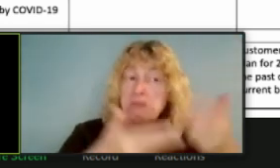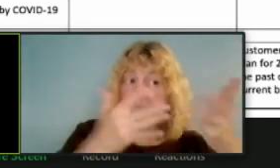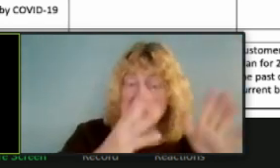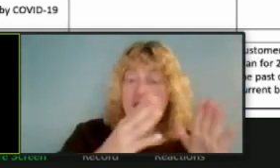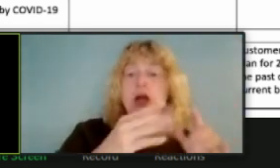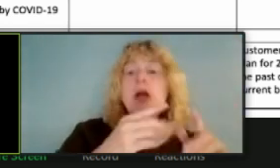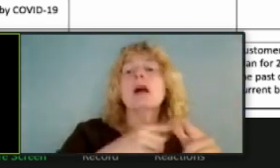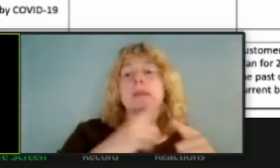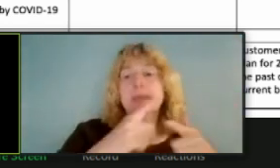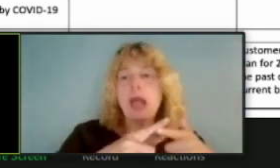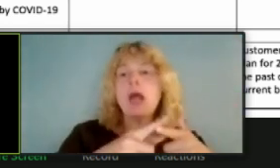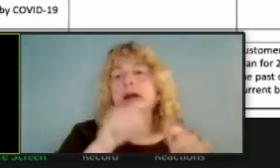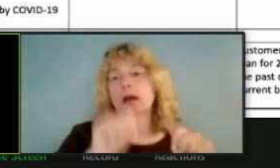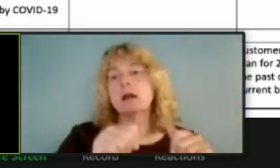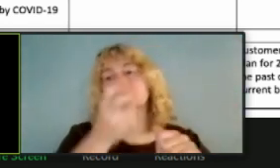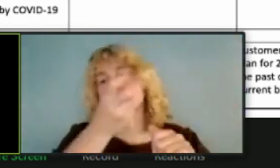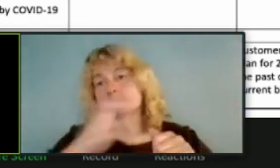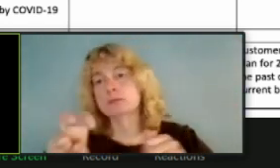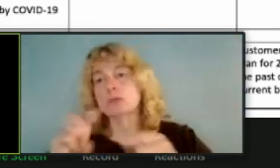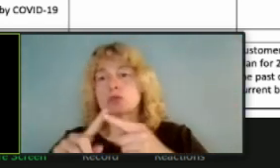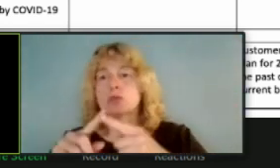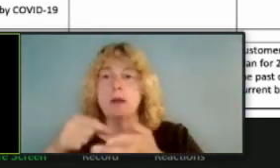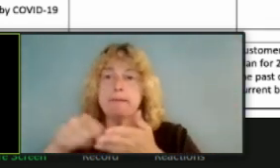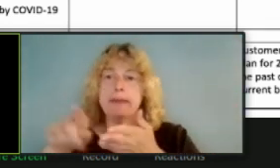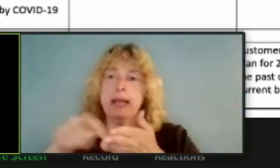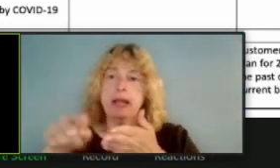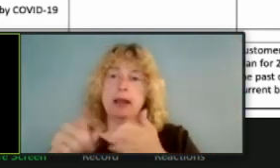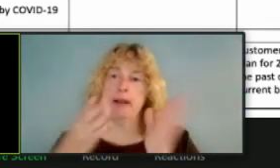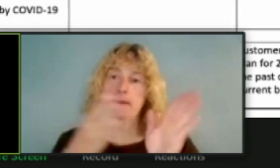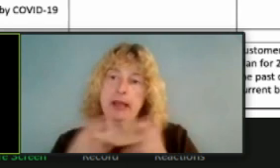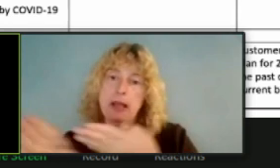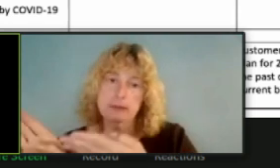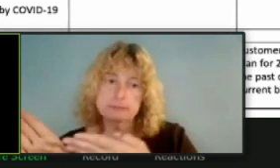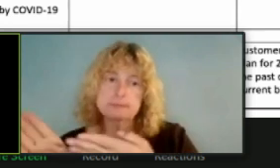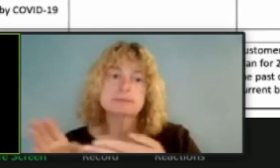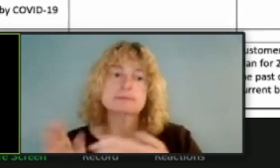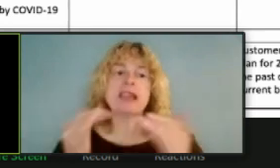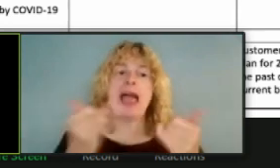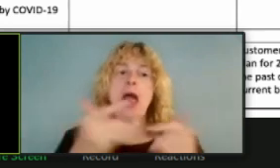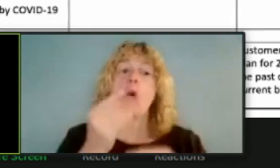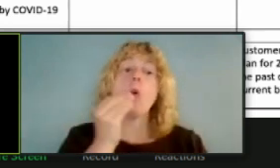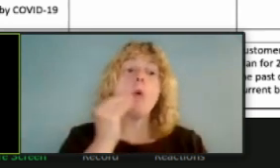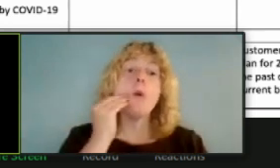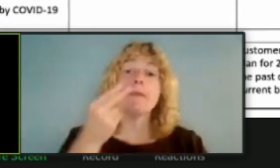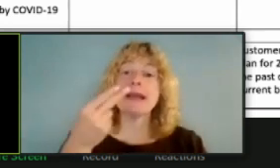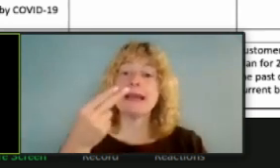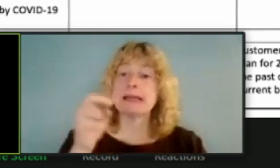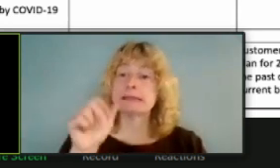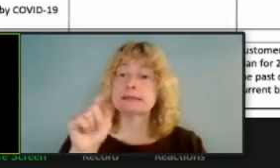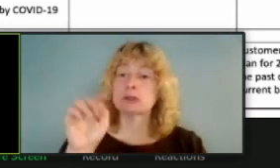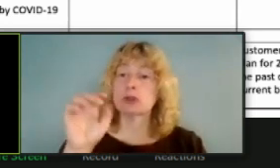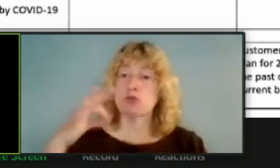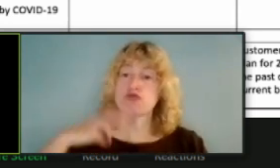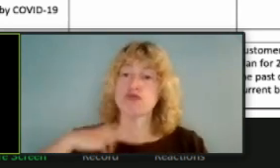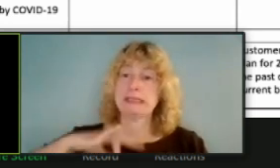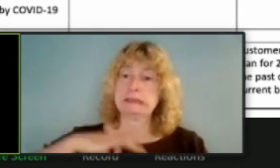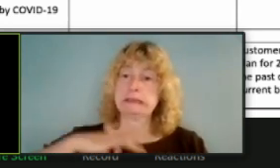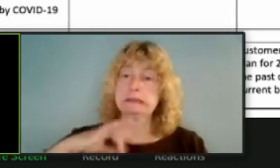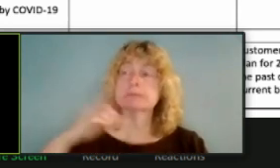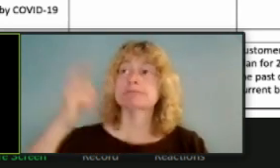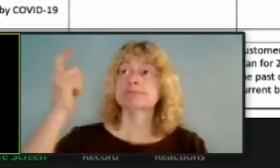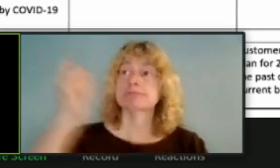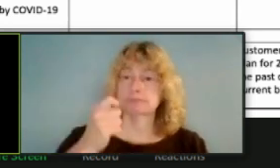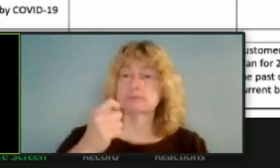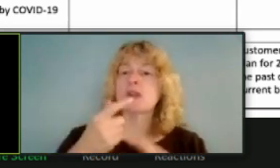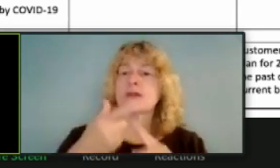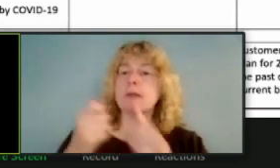heating credit. This is another funding through the federal government that every year money goes back to the state.